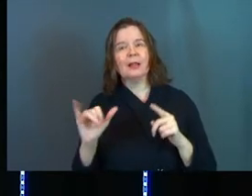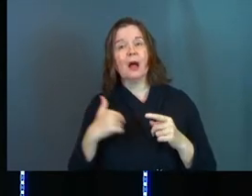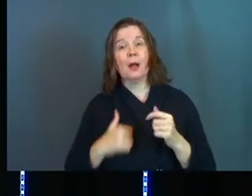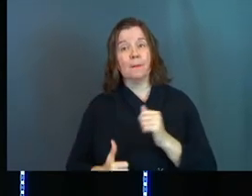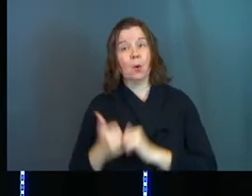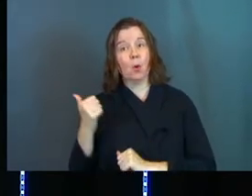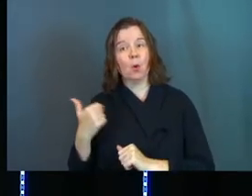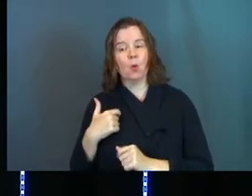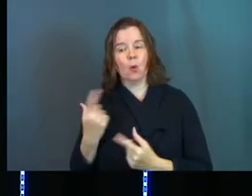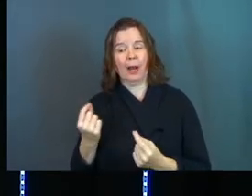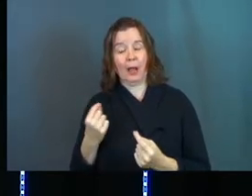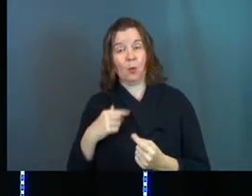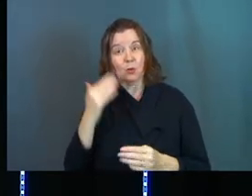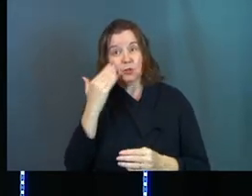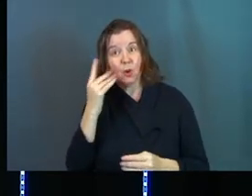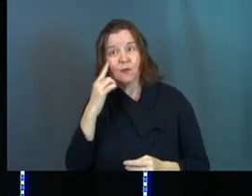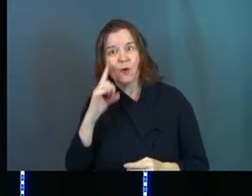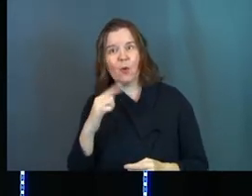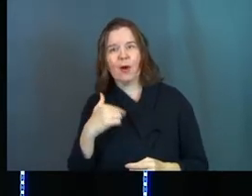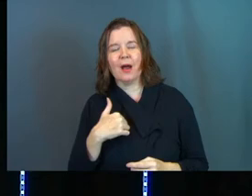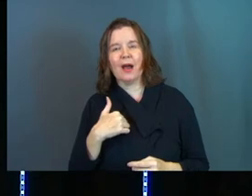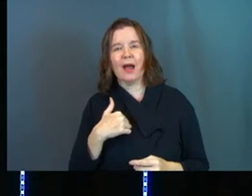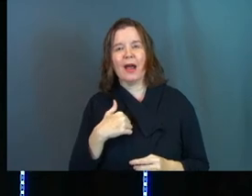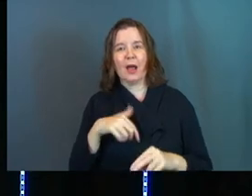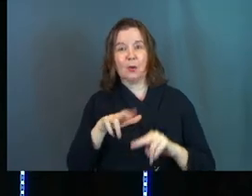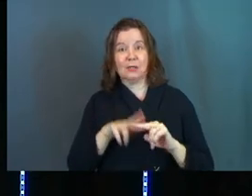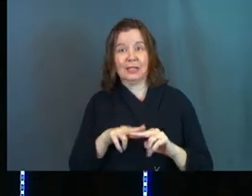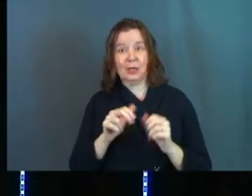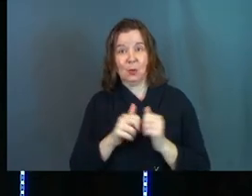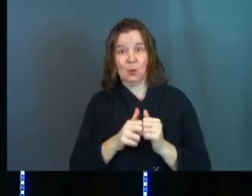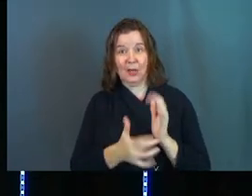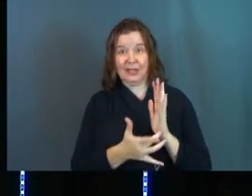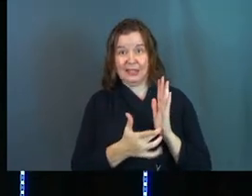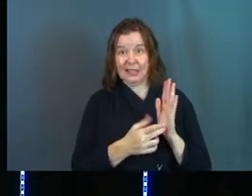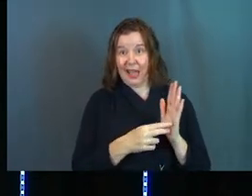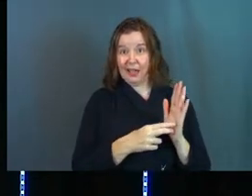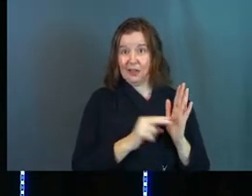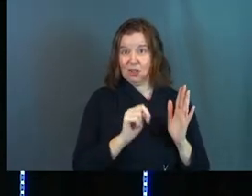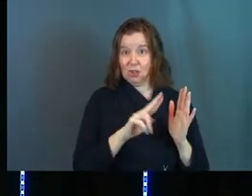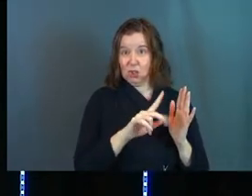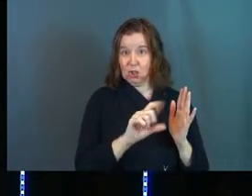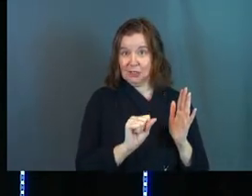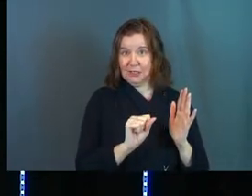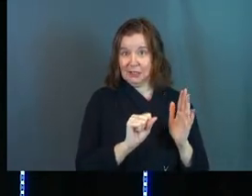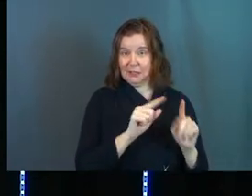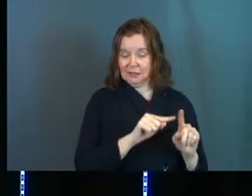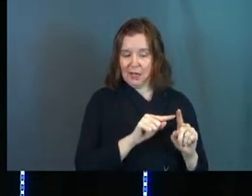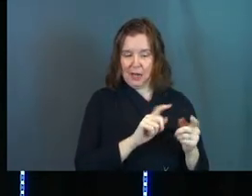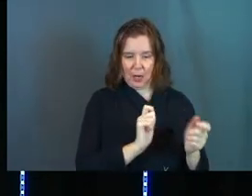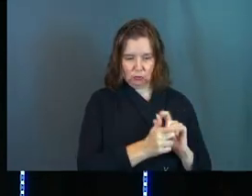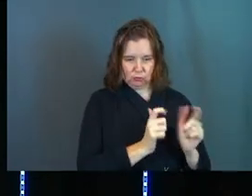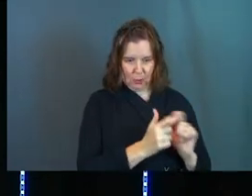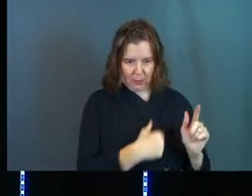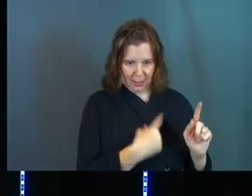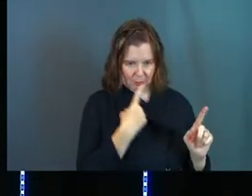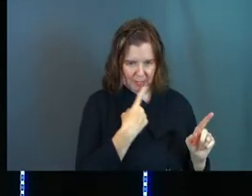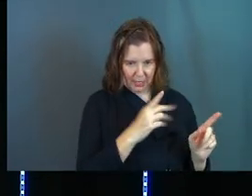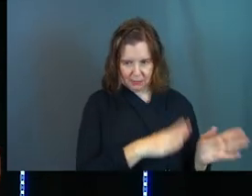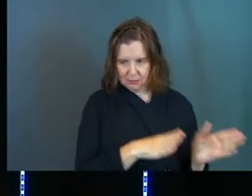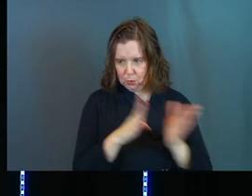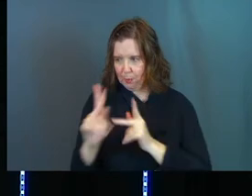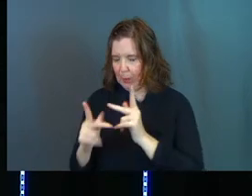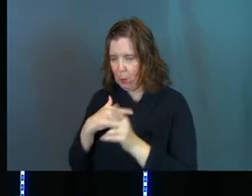like, mostly what I was known for is I would sit with the tech nerds, and I would translate what they were saying